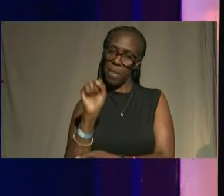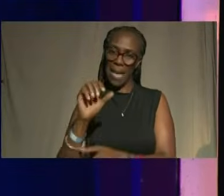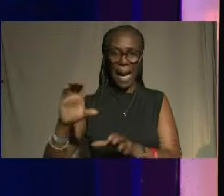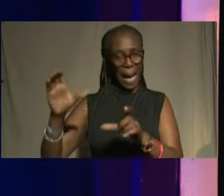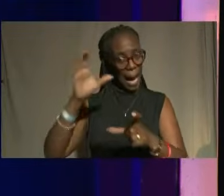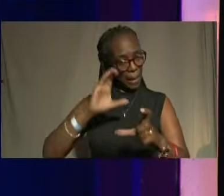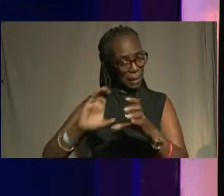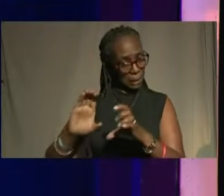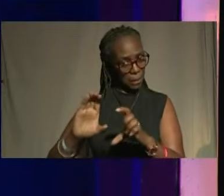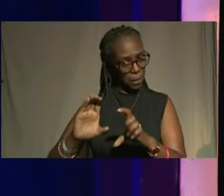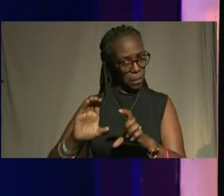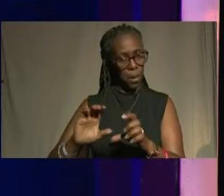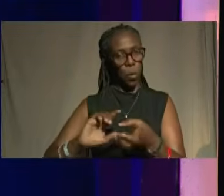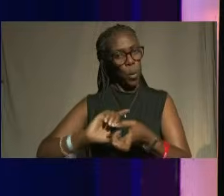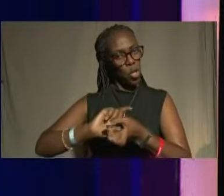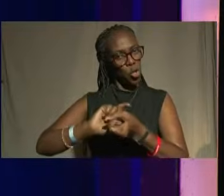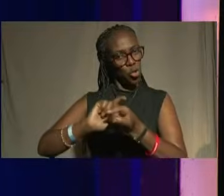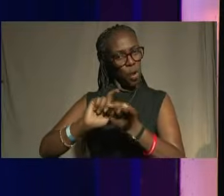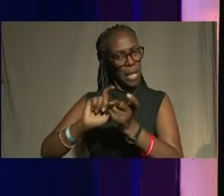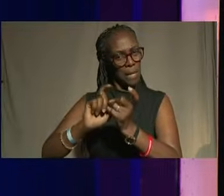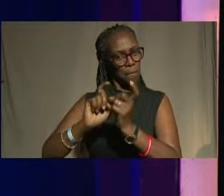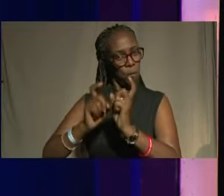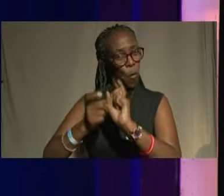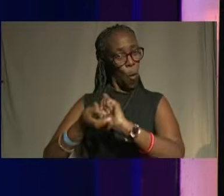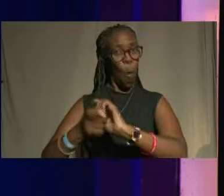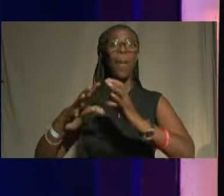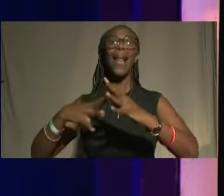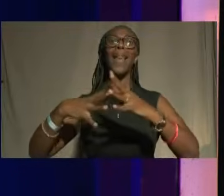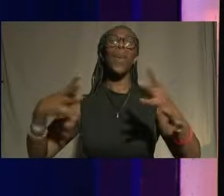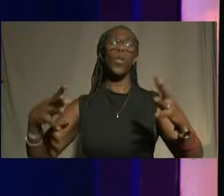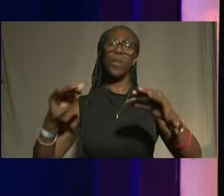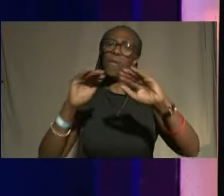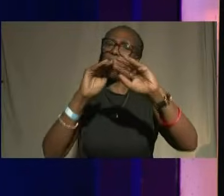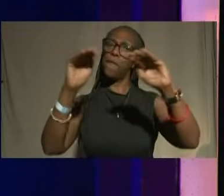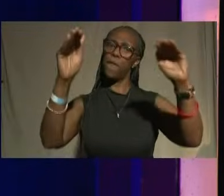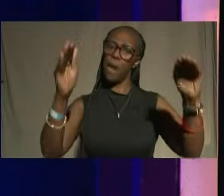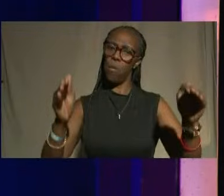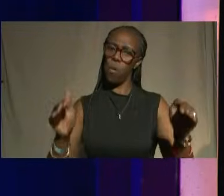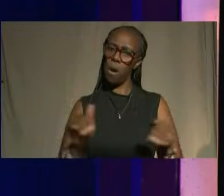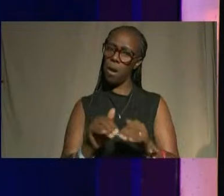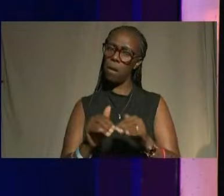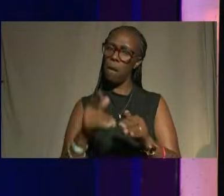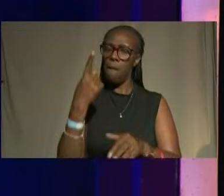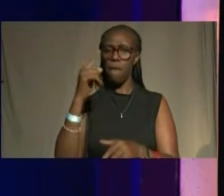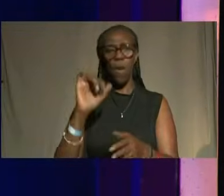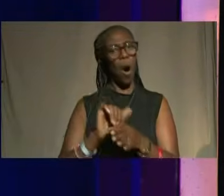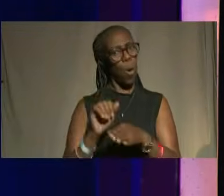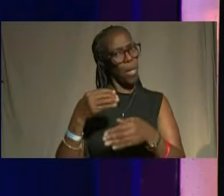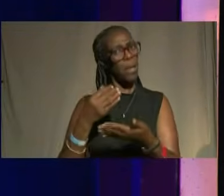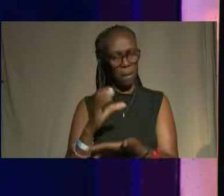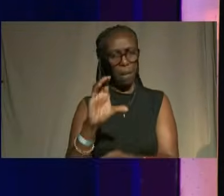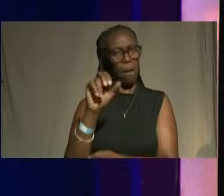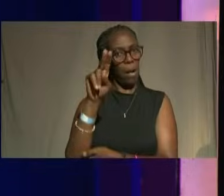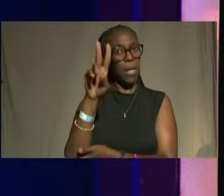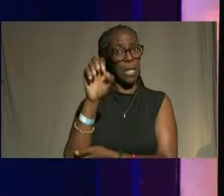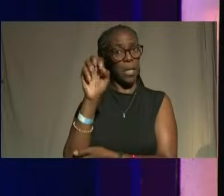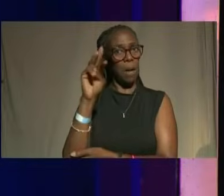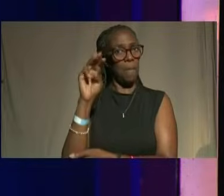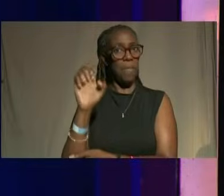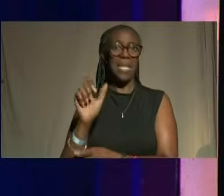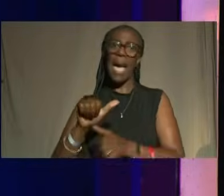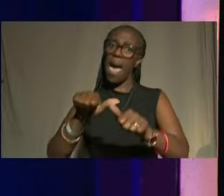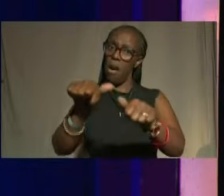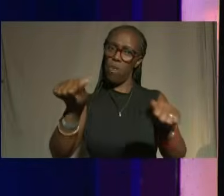House, which transforms a lot of the framework for our customs area. And so we are working. We